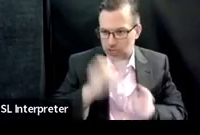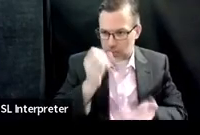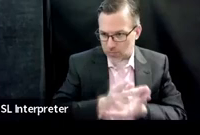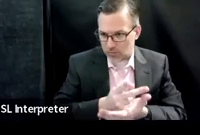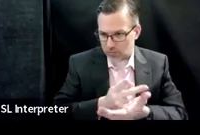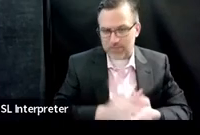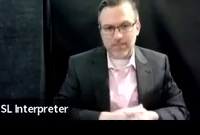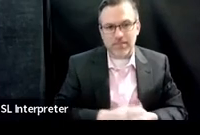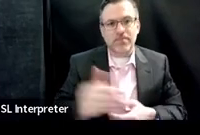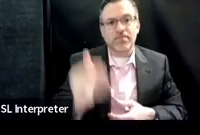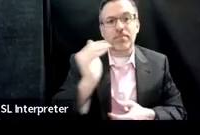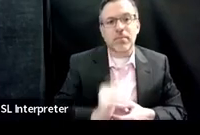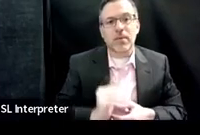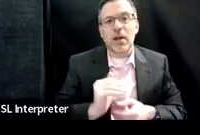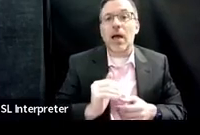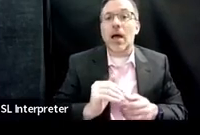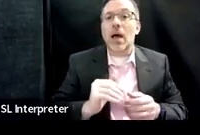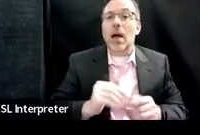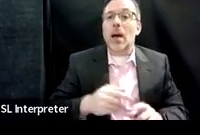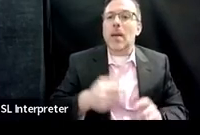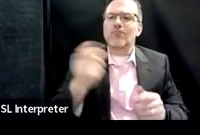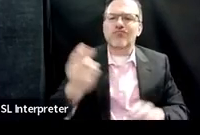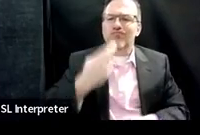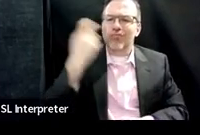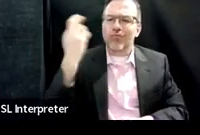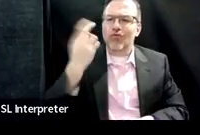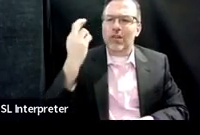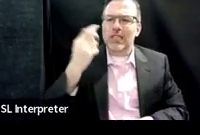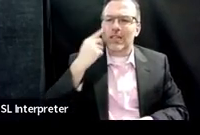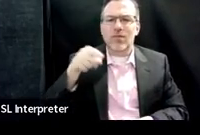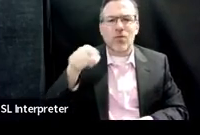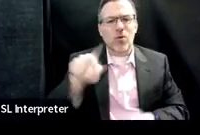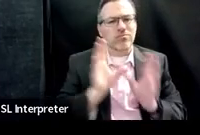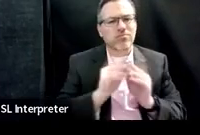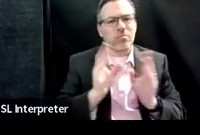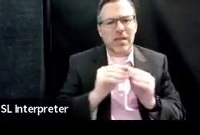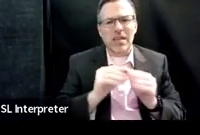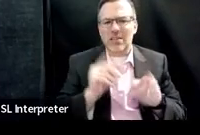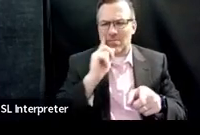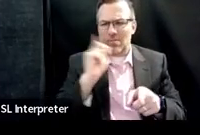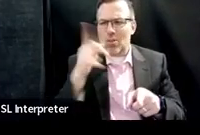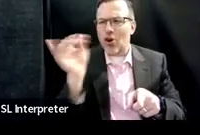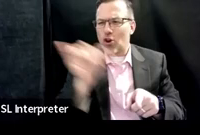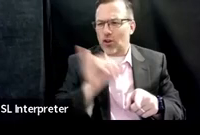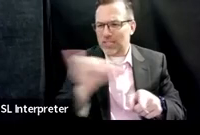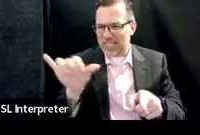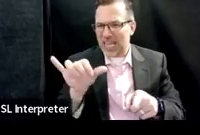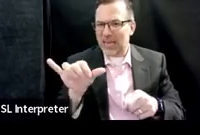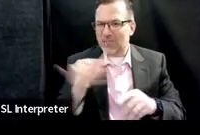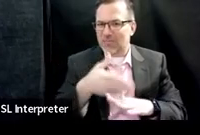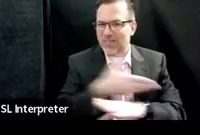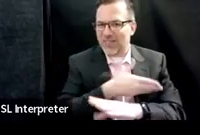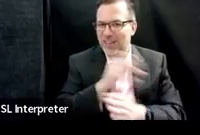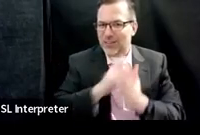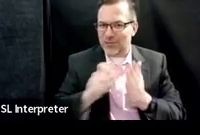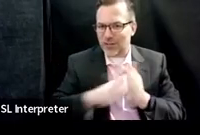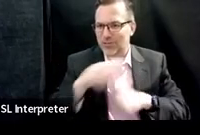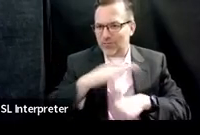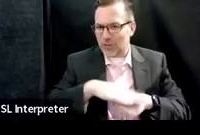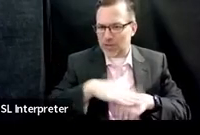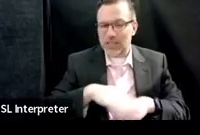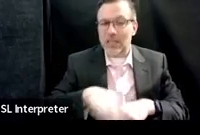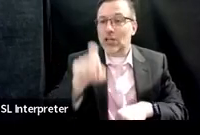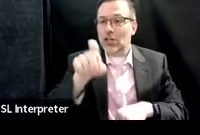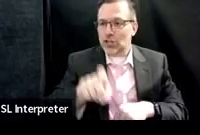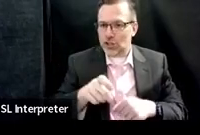The purpose of the meeting on the written notice looks very similar to the advance written notice and should align. So